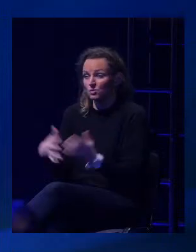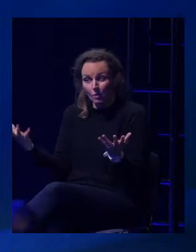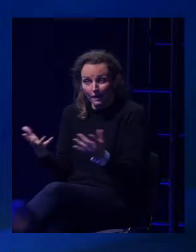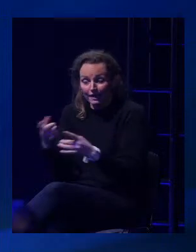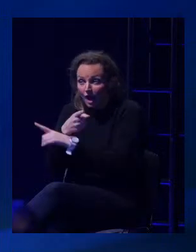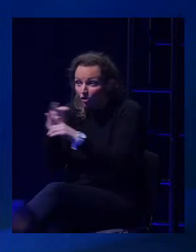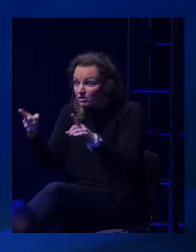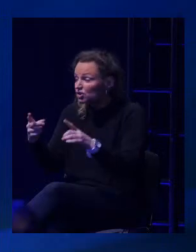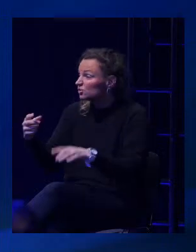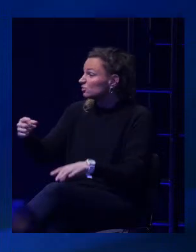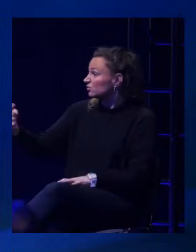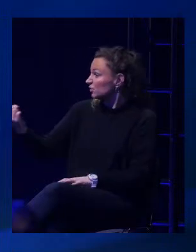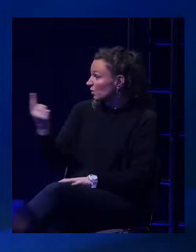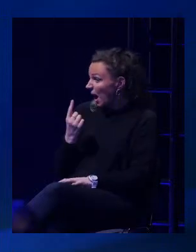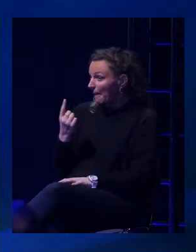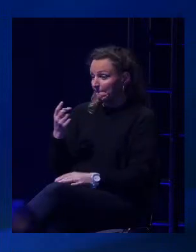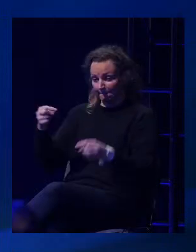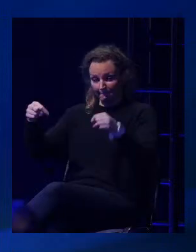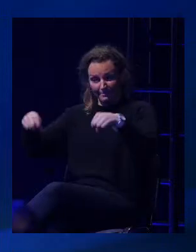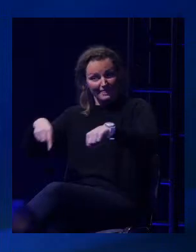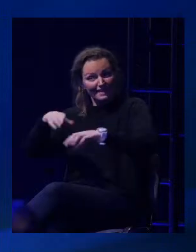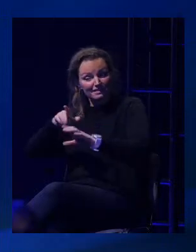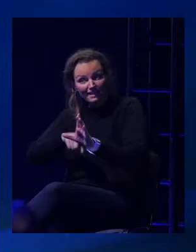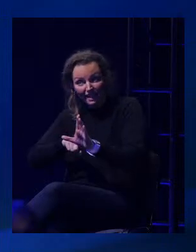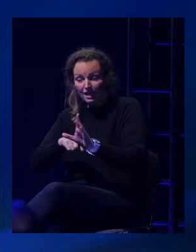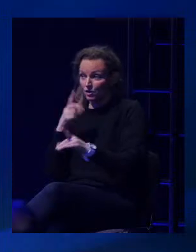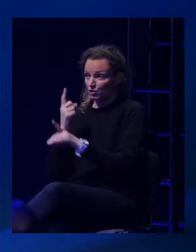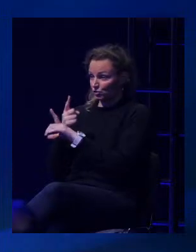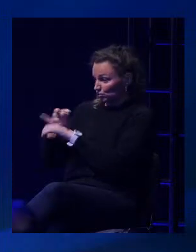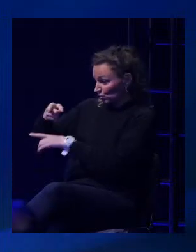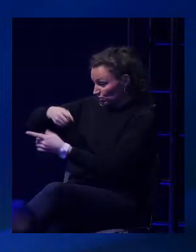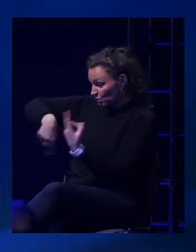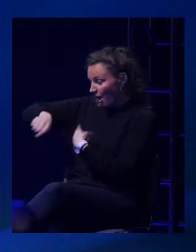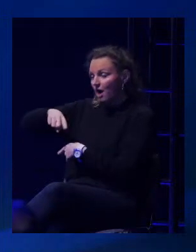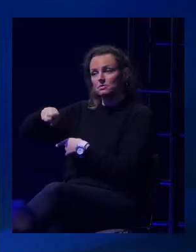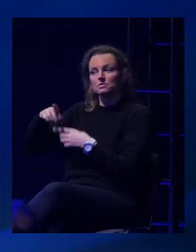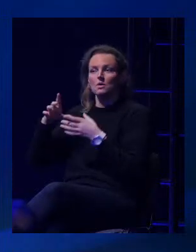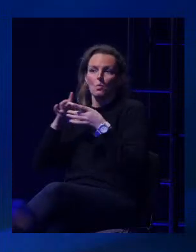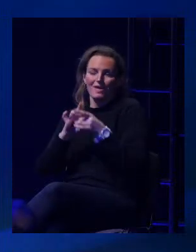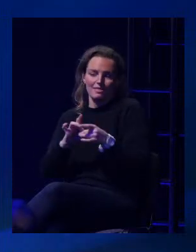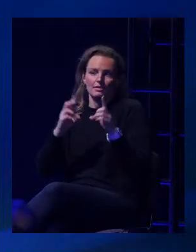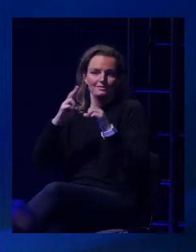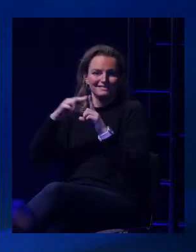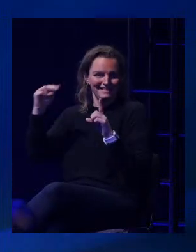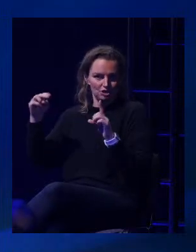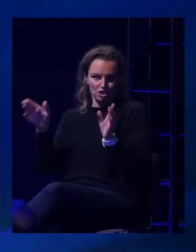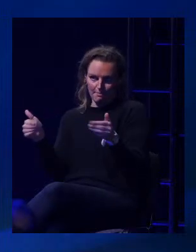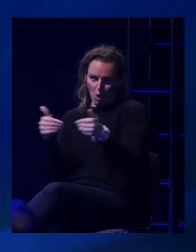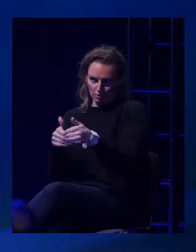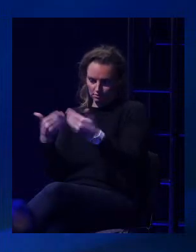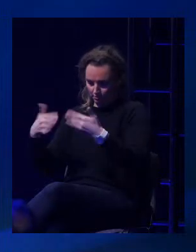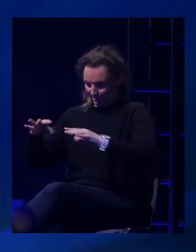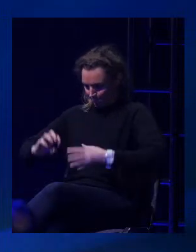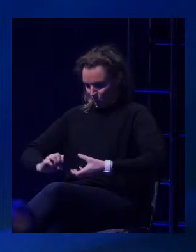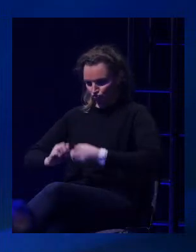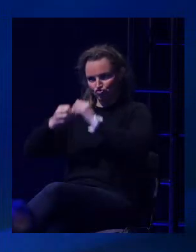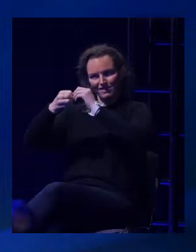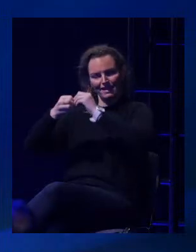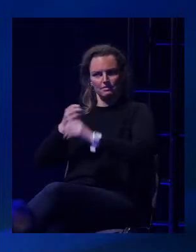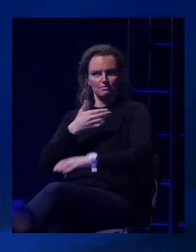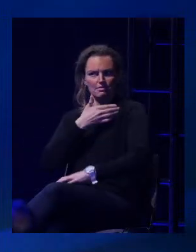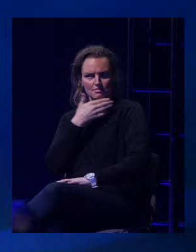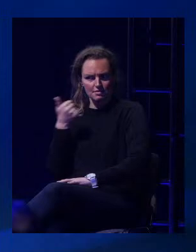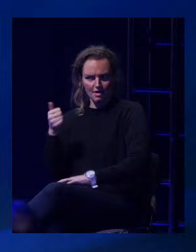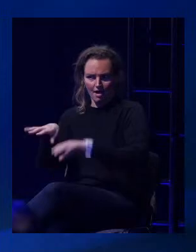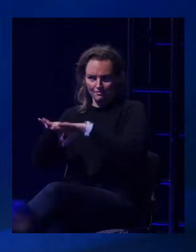at the booth. We're here this year with Digibox. They're our distributor in the UK, and they've put together a really neat setup on the booth, which